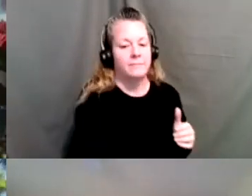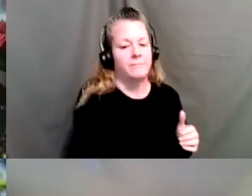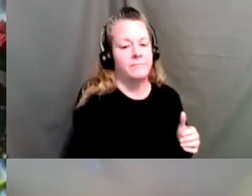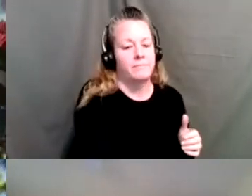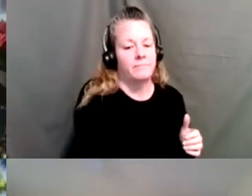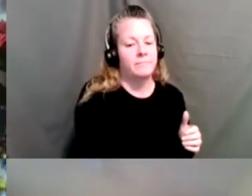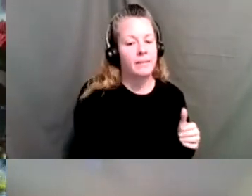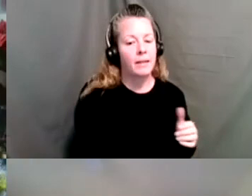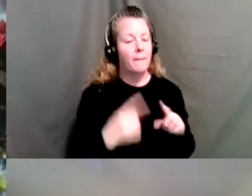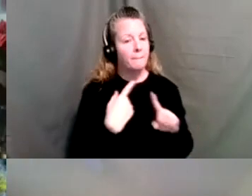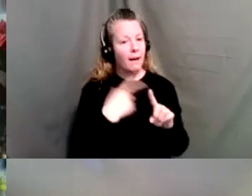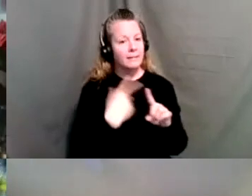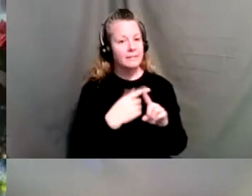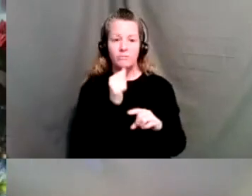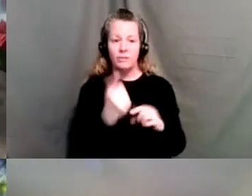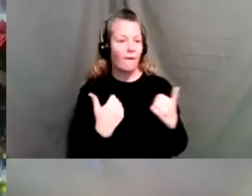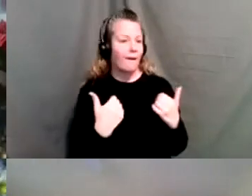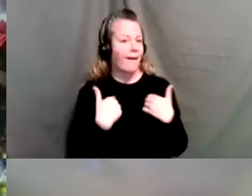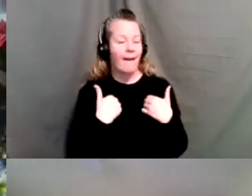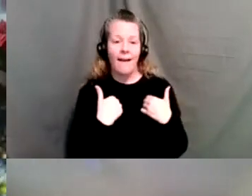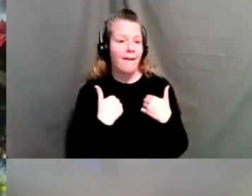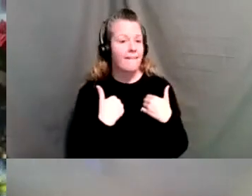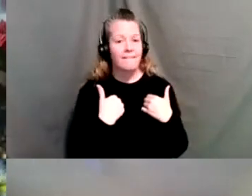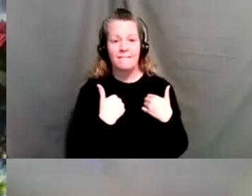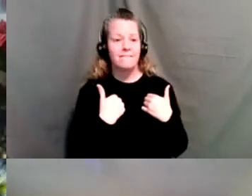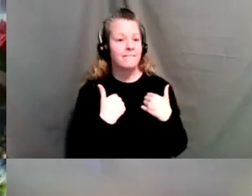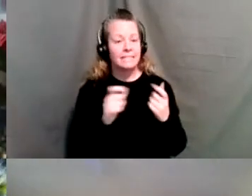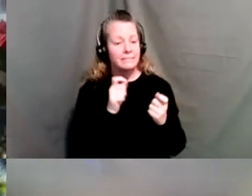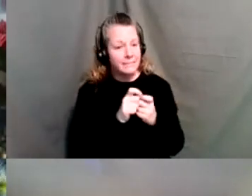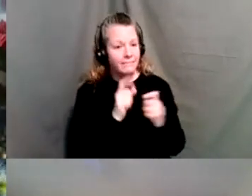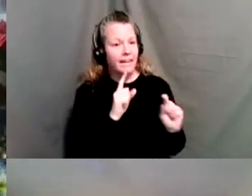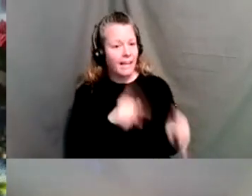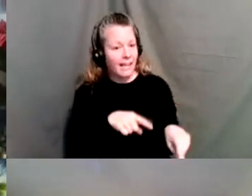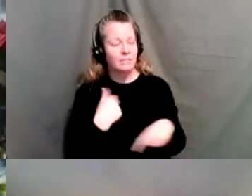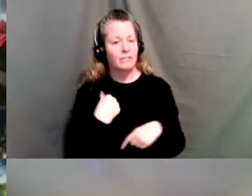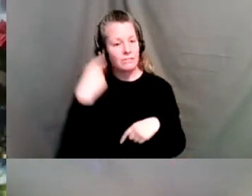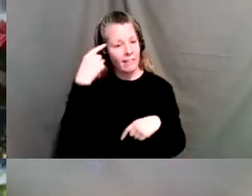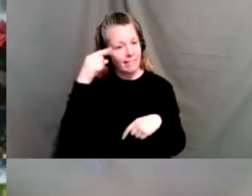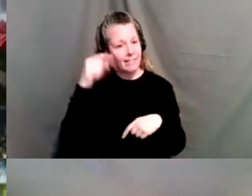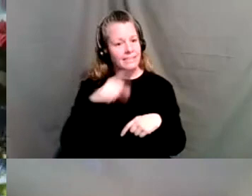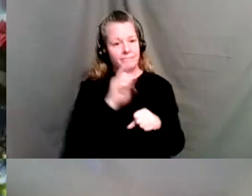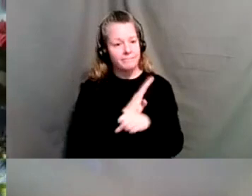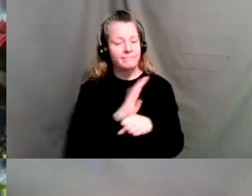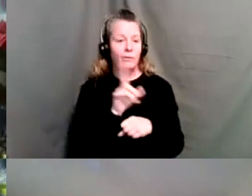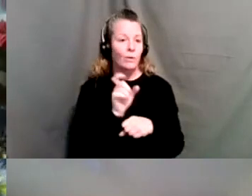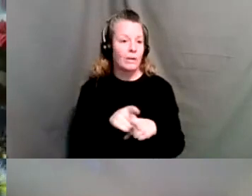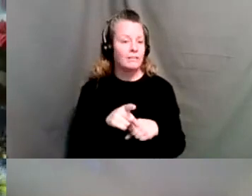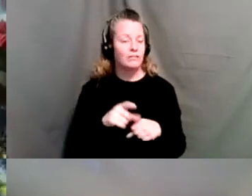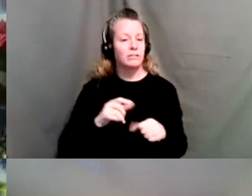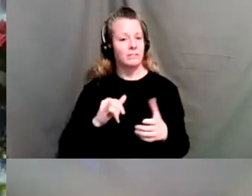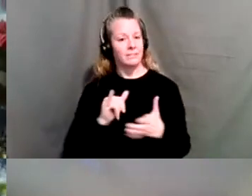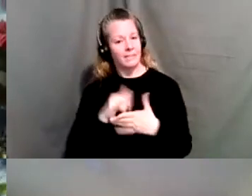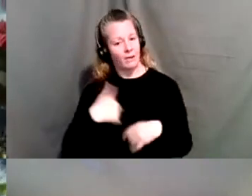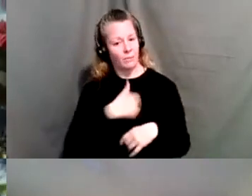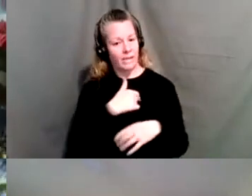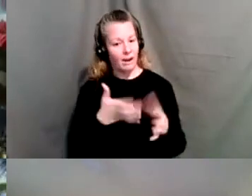positive that we don't have a specific answer. I think that these are absolutely questions that we are